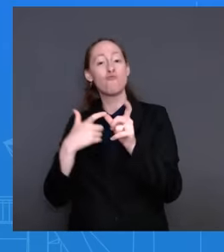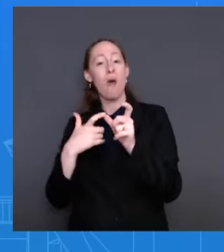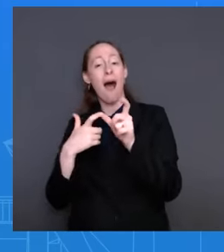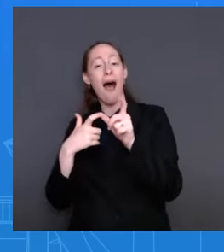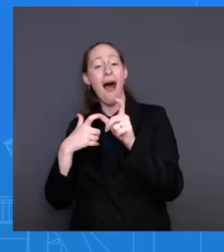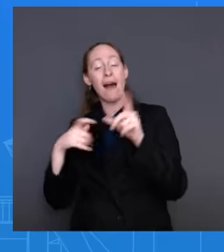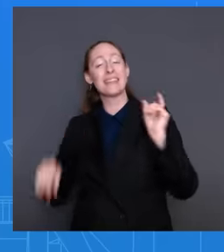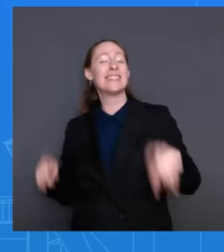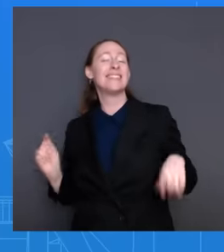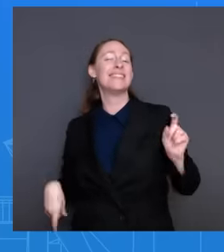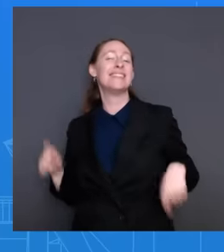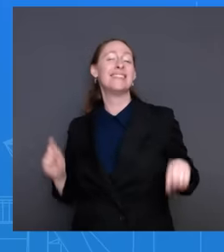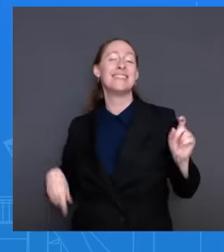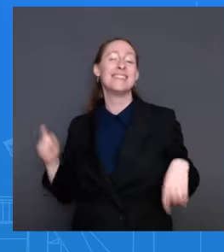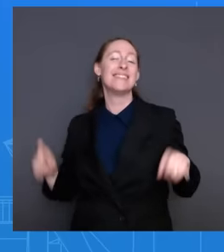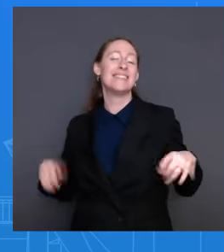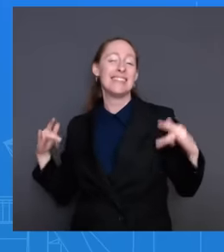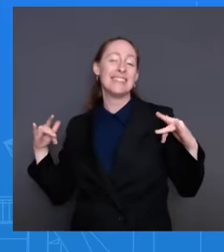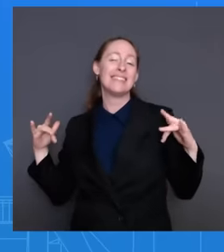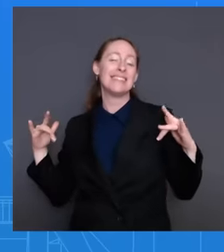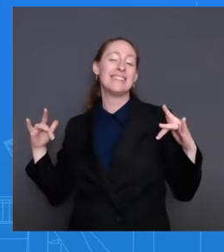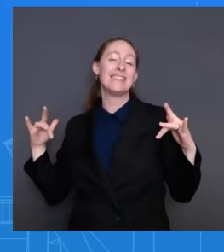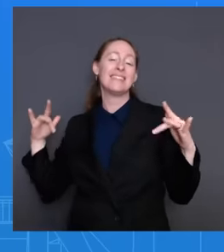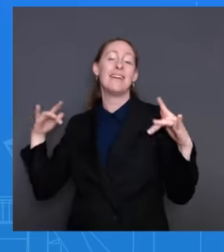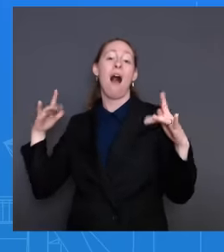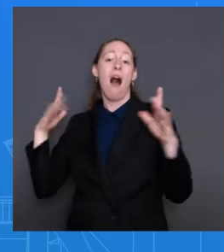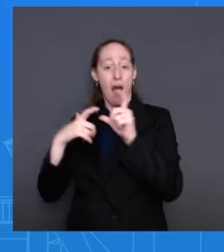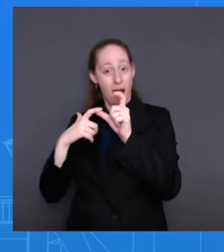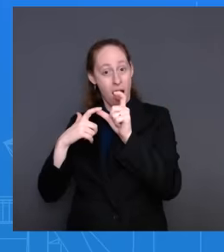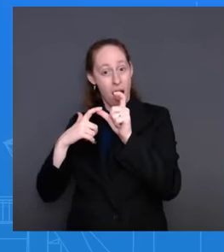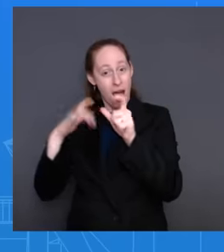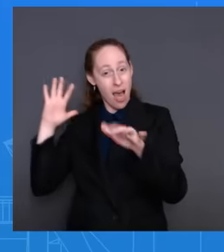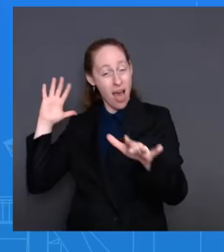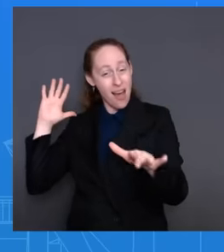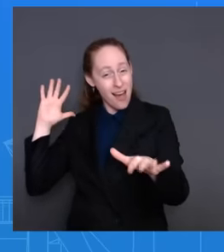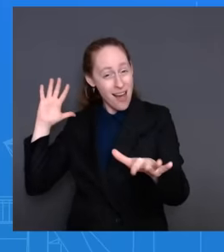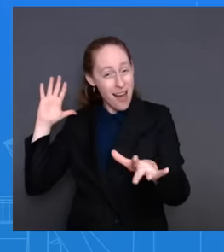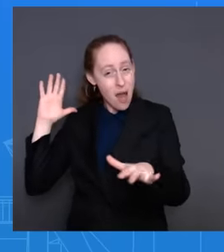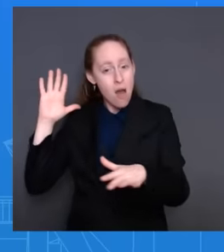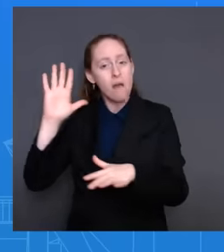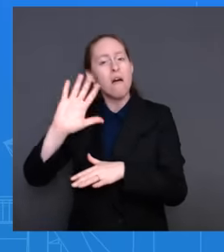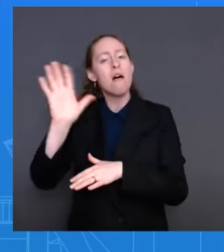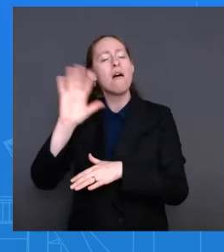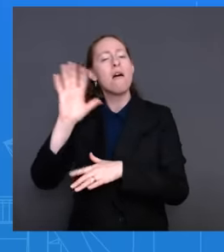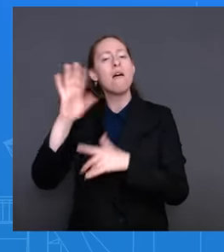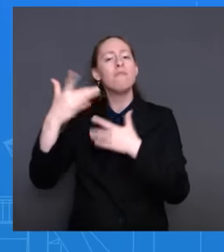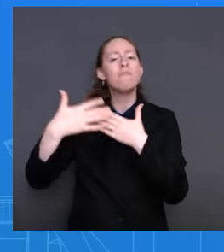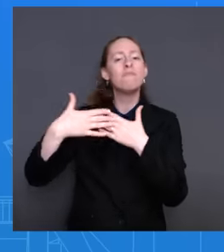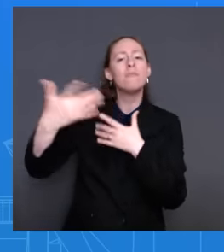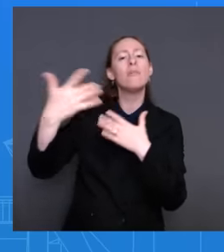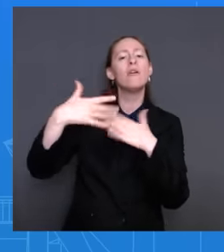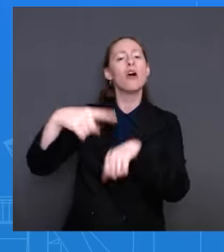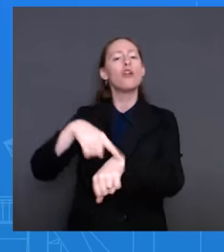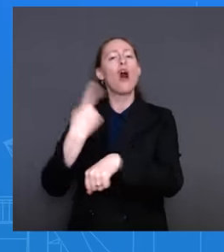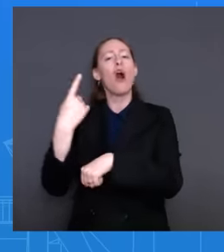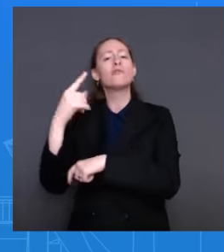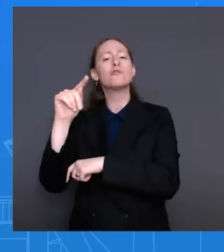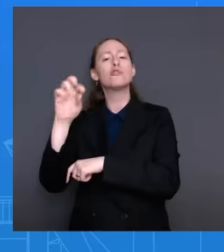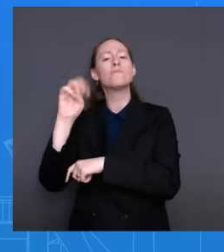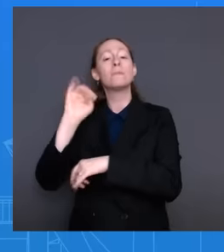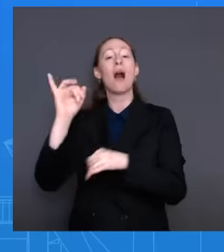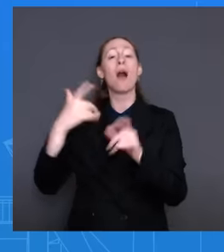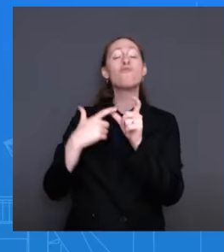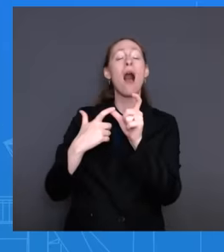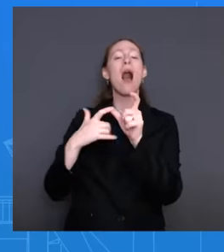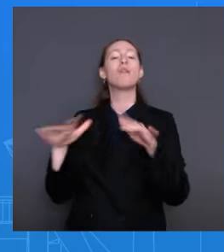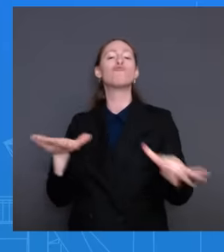is a marathon, and we have to move and shift to stable, resilient growth. And that's why